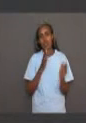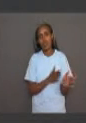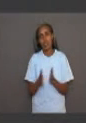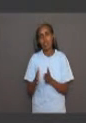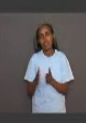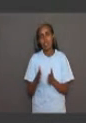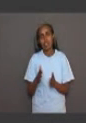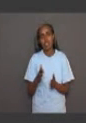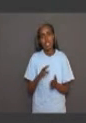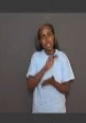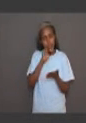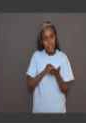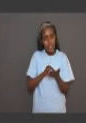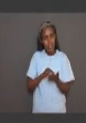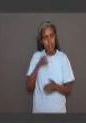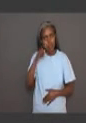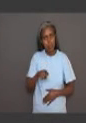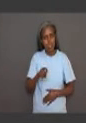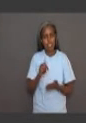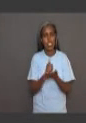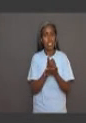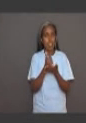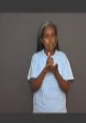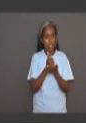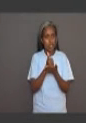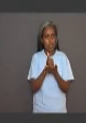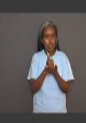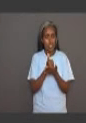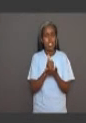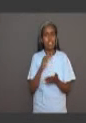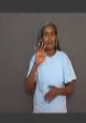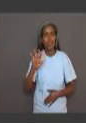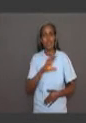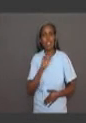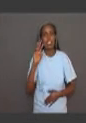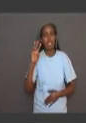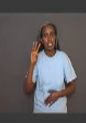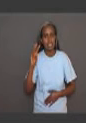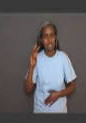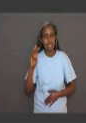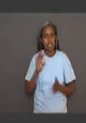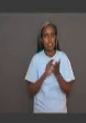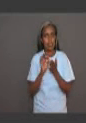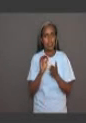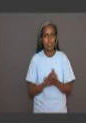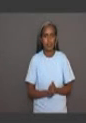The median will be the average of the 5th and 6th